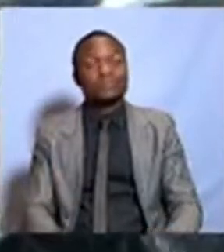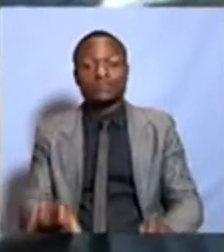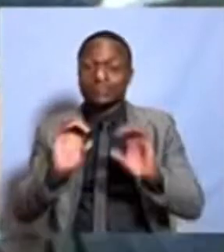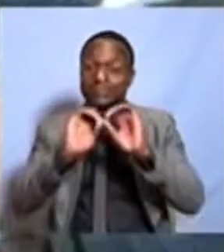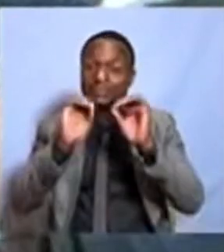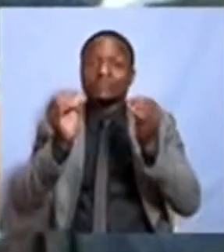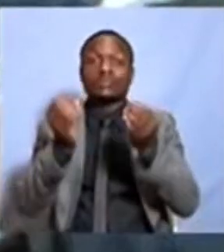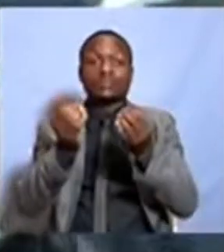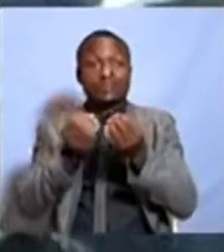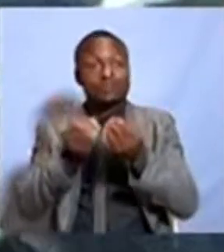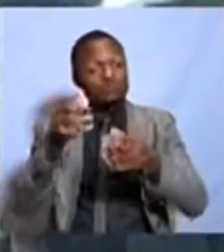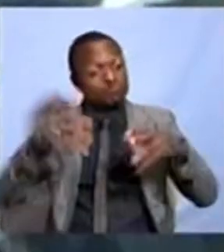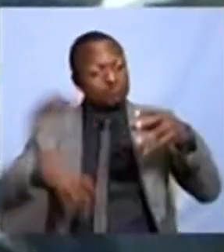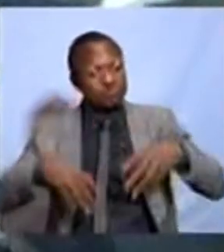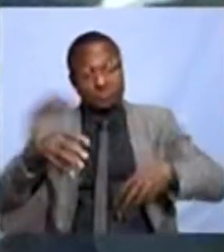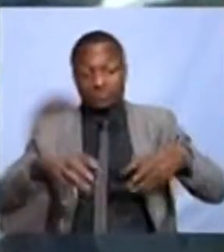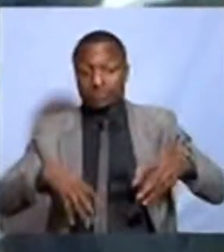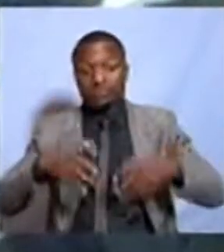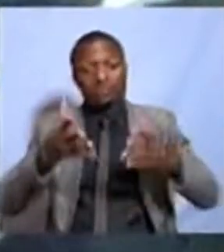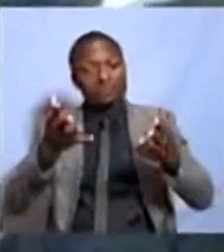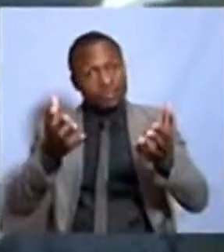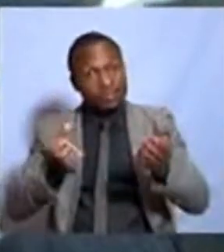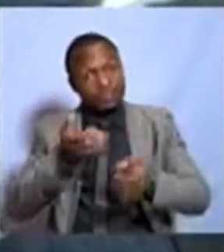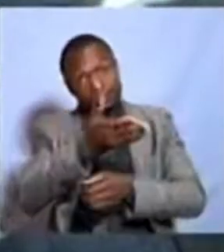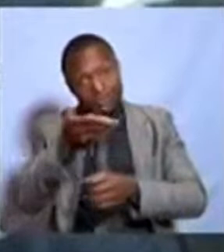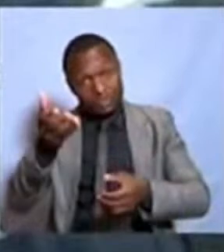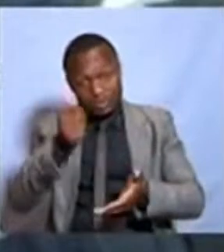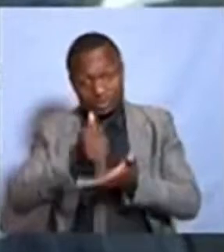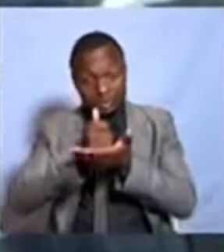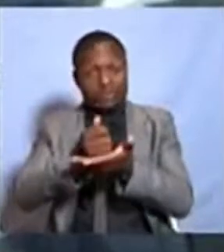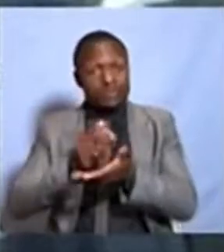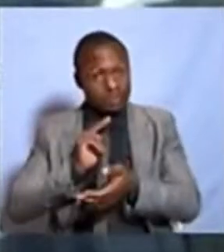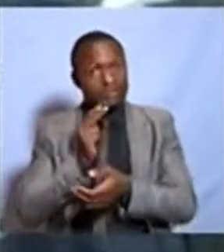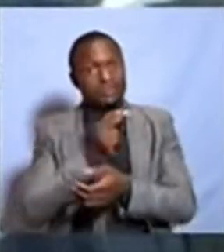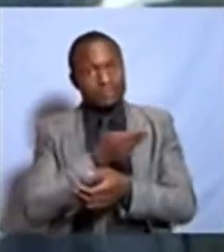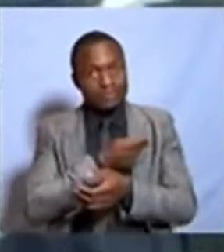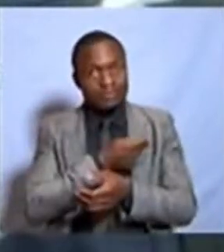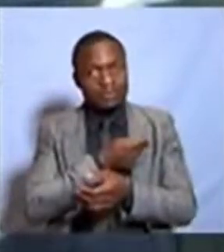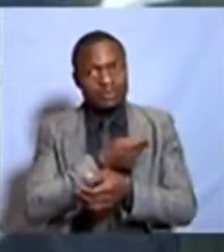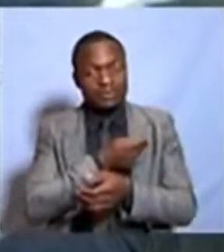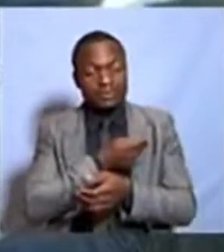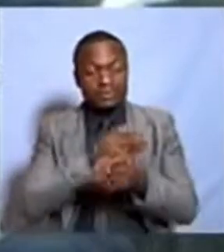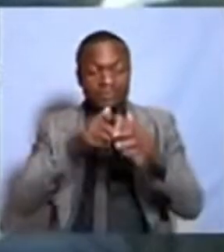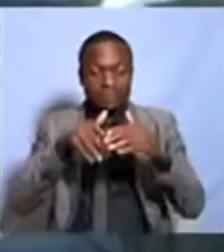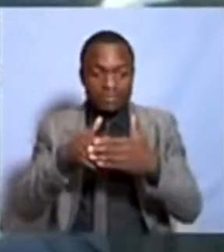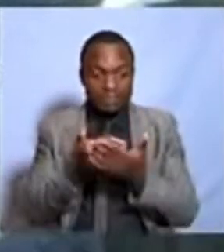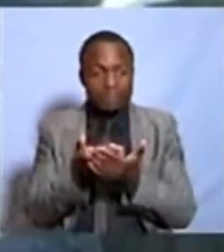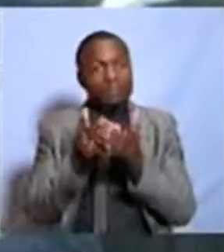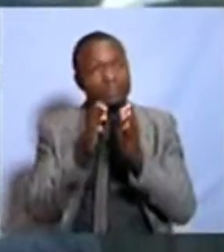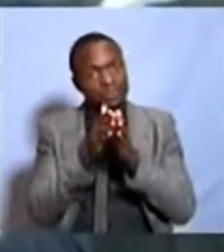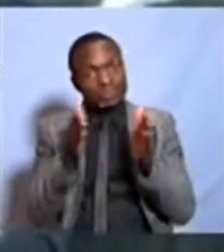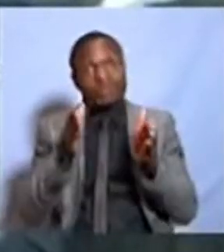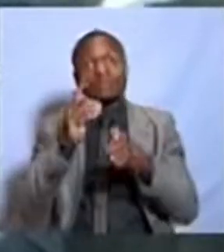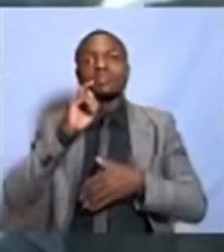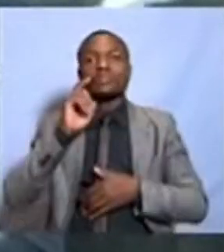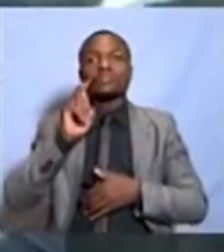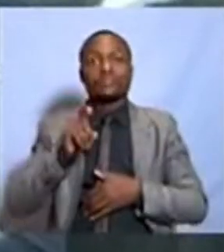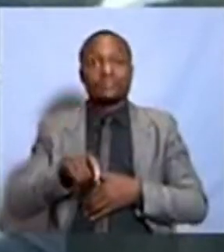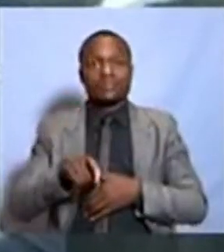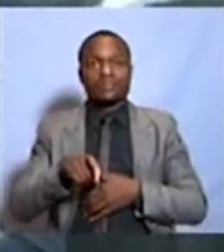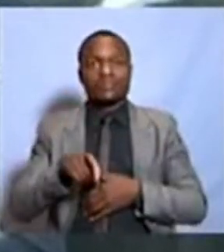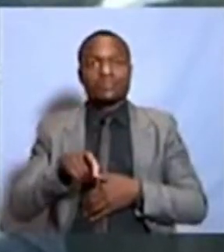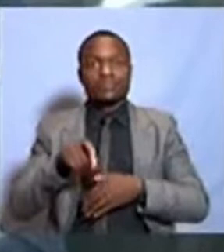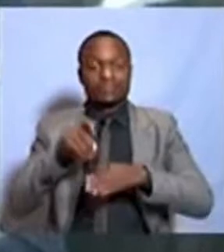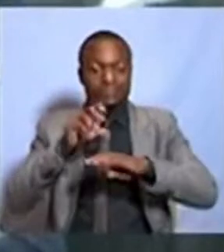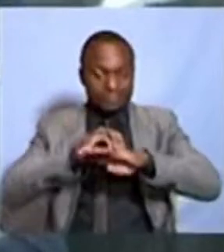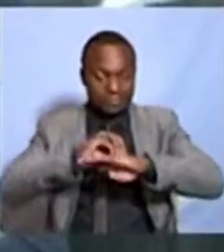organ who complained. So we just want you to help us as to how much should we, advance